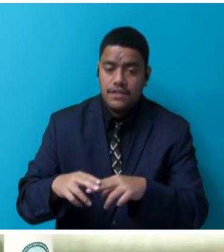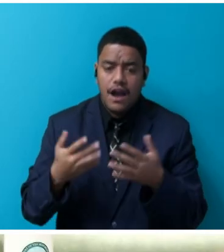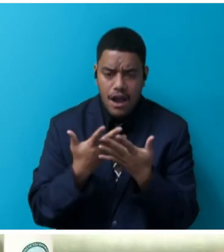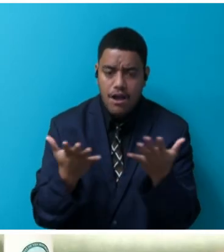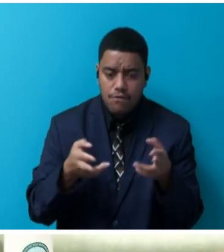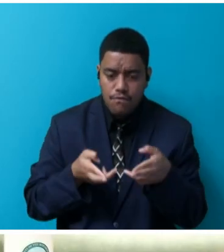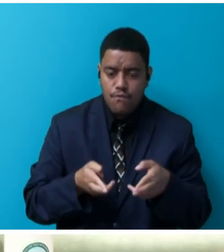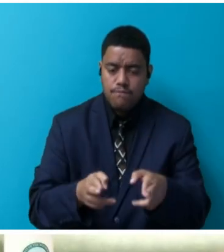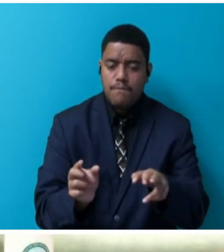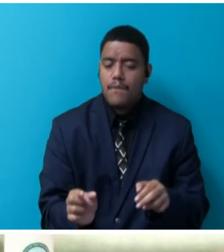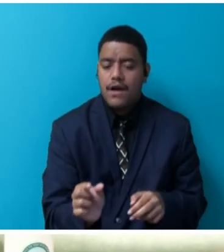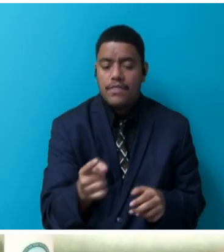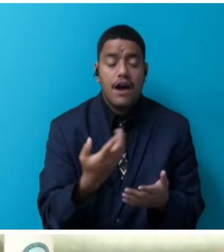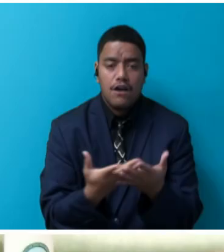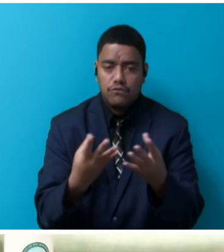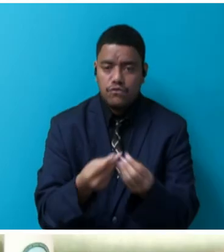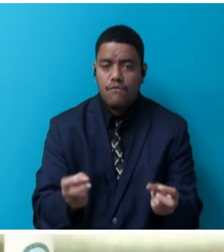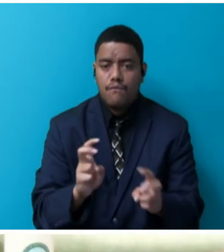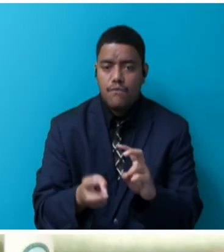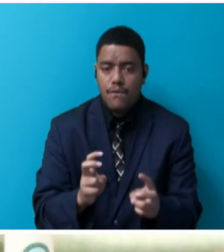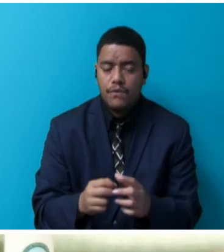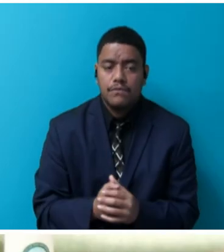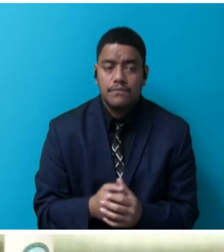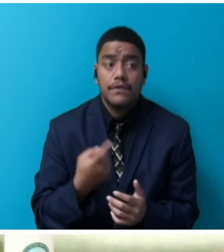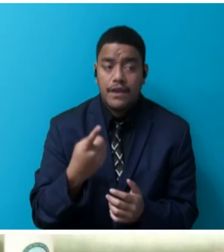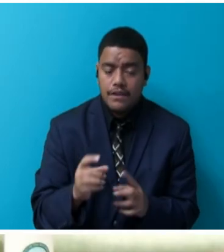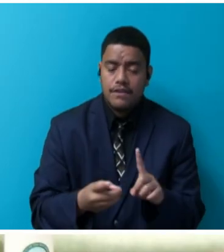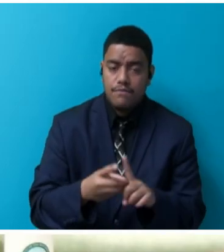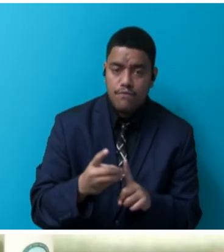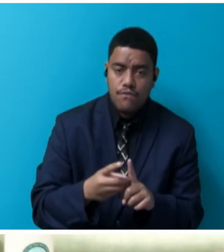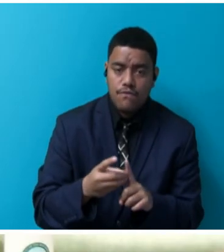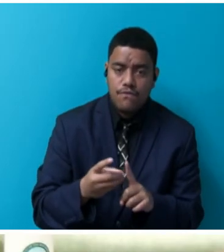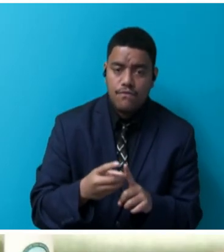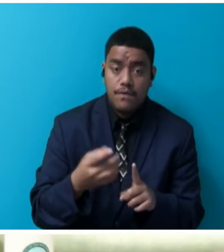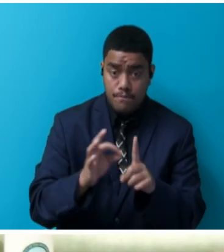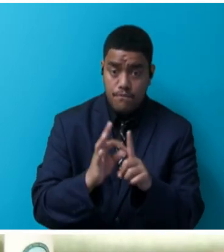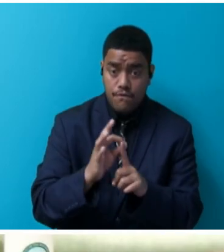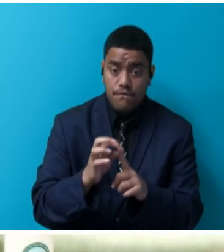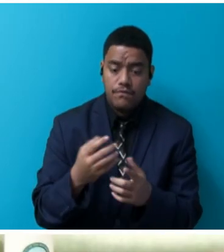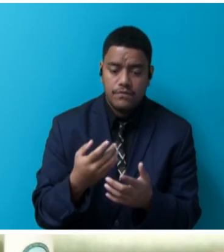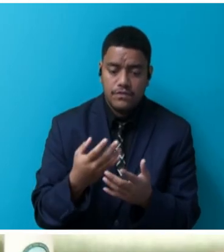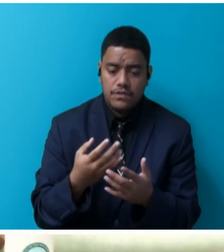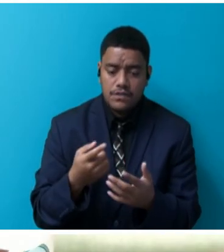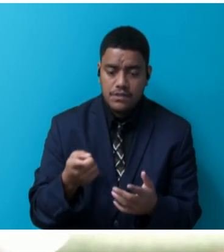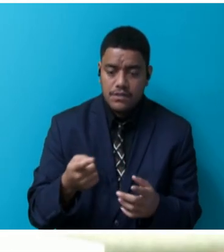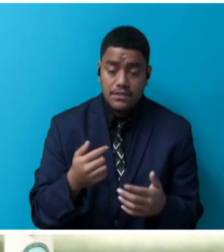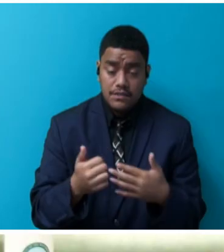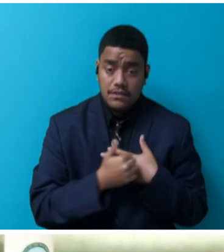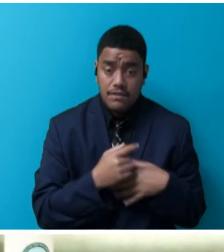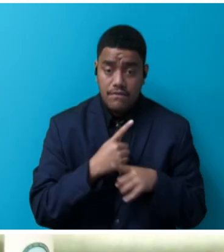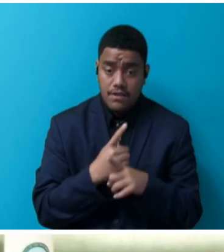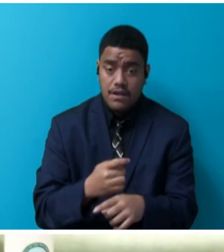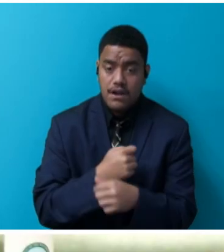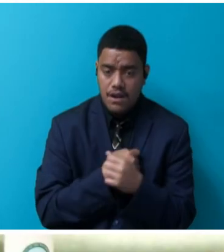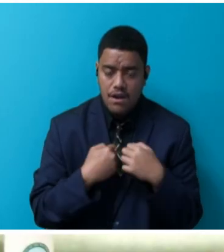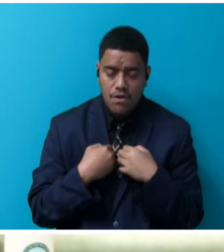to strengthen our cybersecurity posture and improve resilience against threats and safeguard our digital